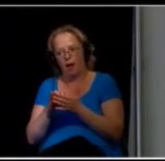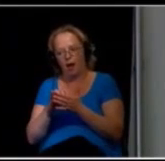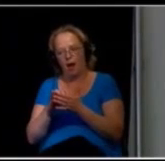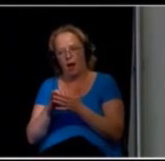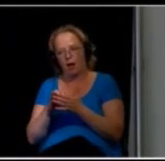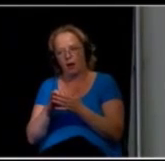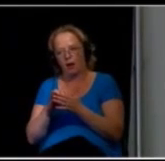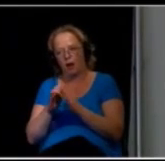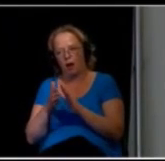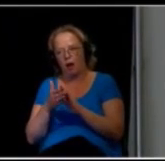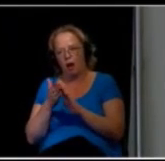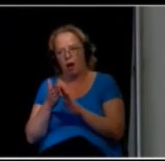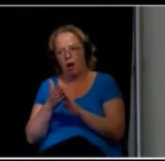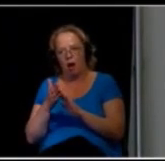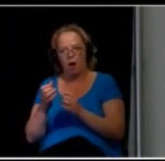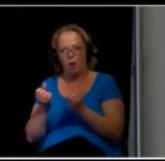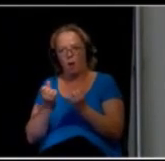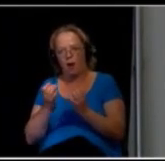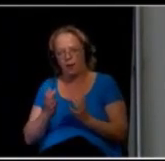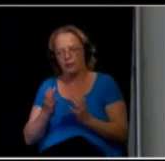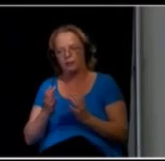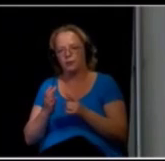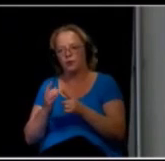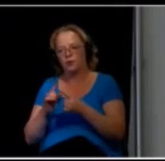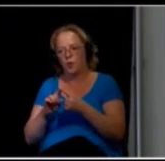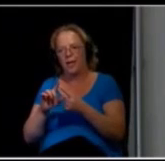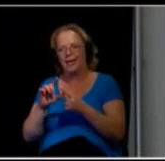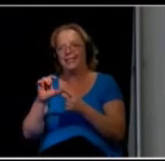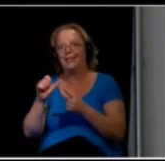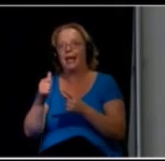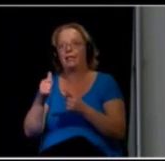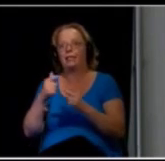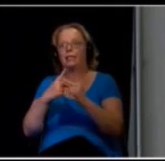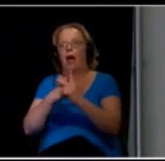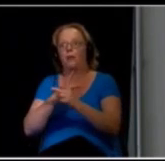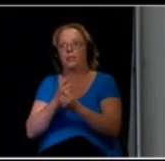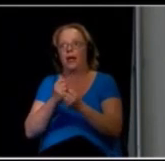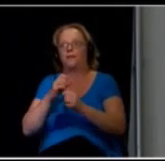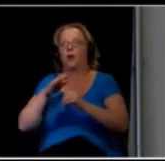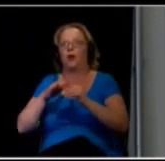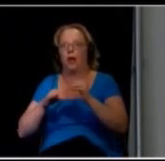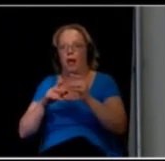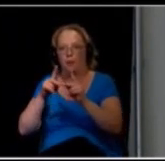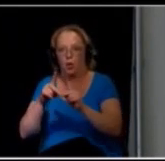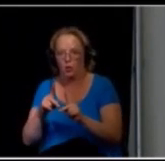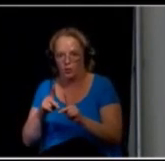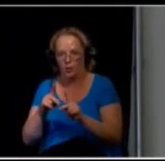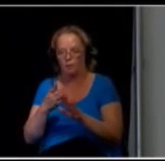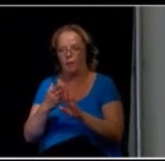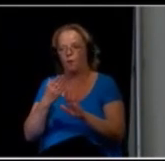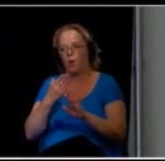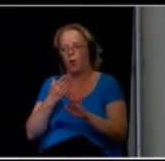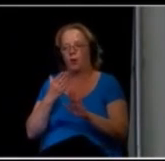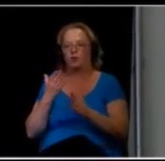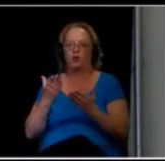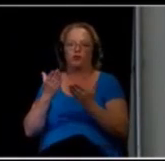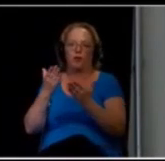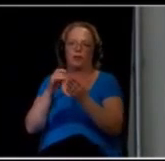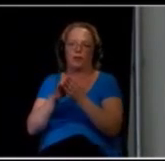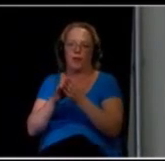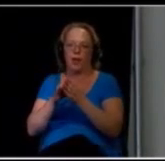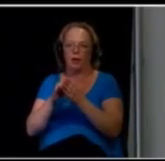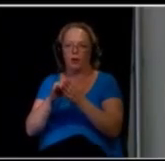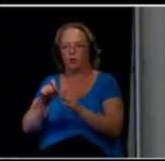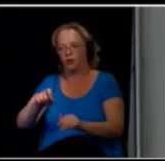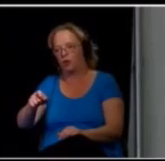statistically 10 times safer than a person before we would suggest that someone simply turn on autopilot and wake up at their